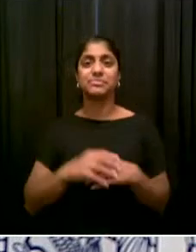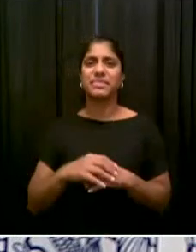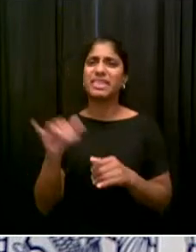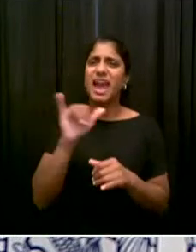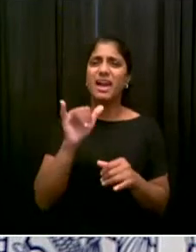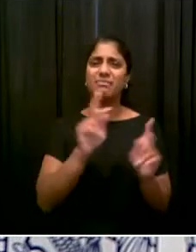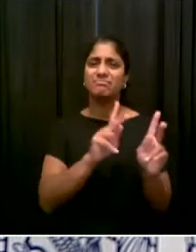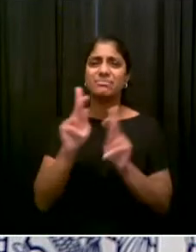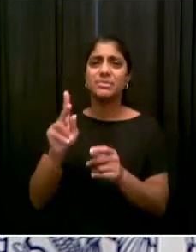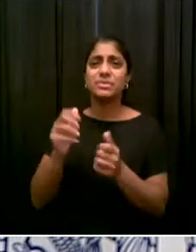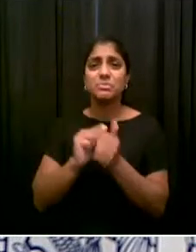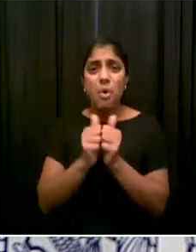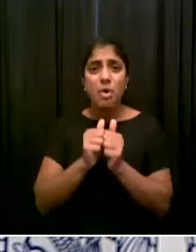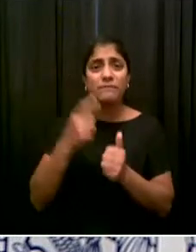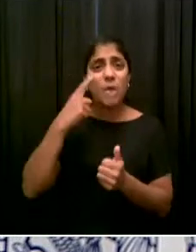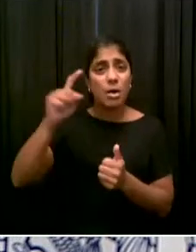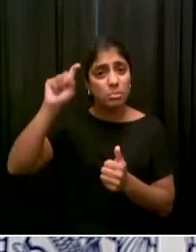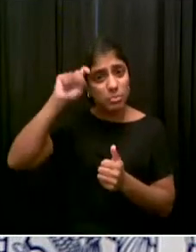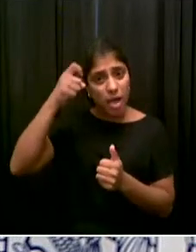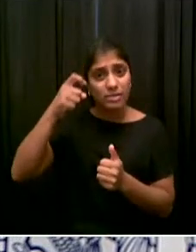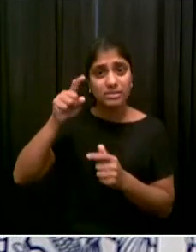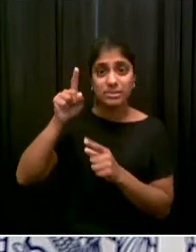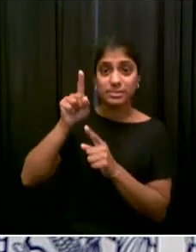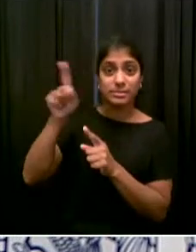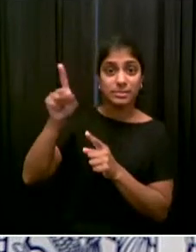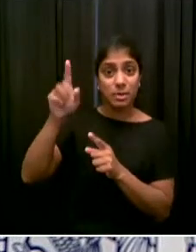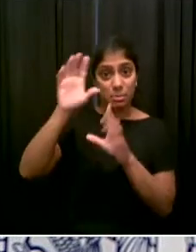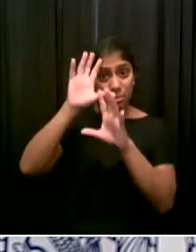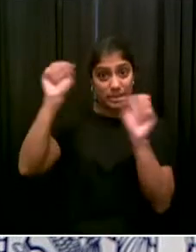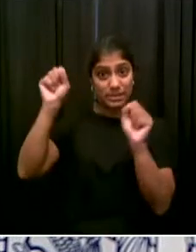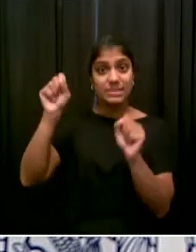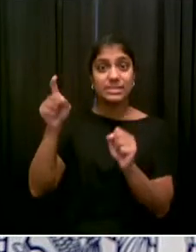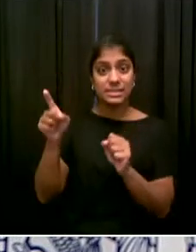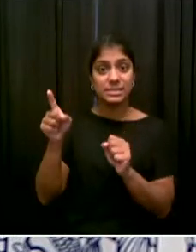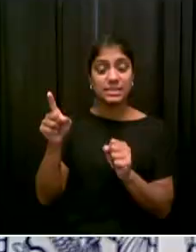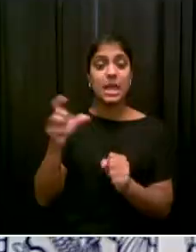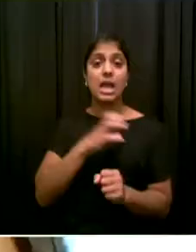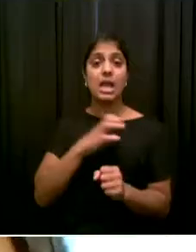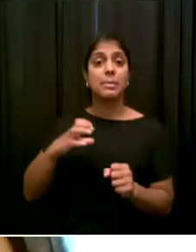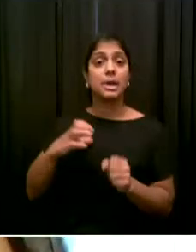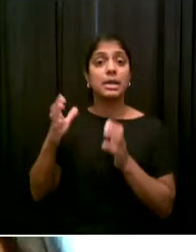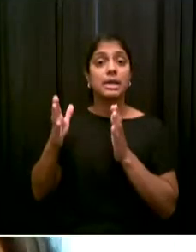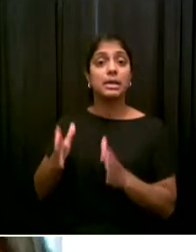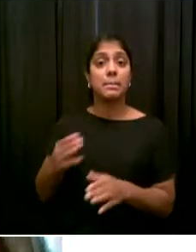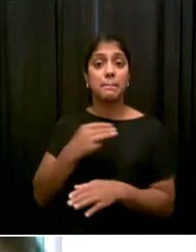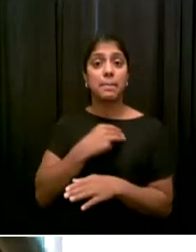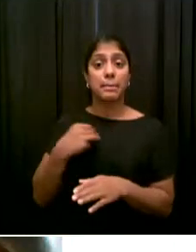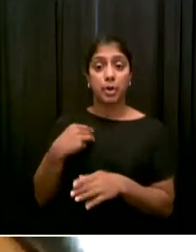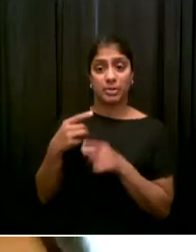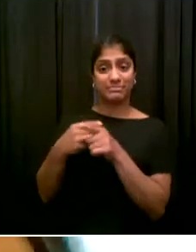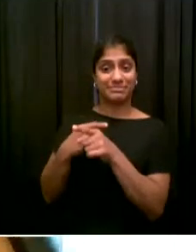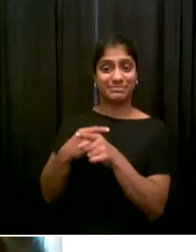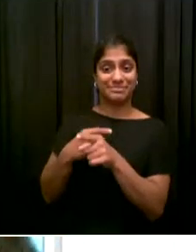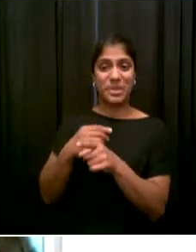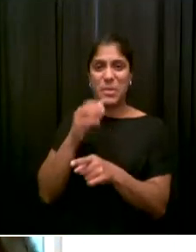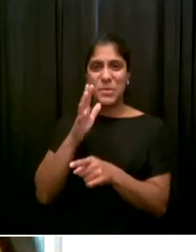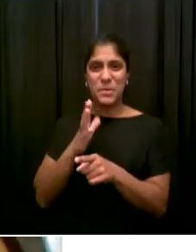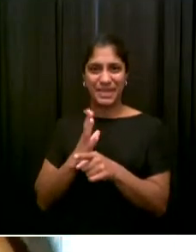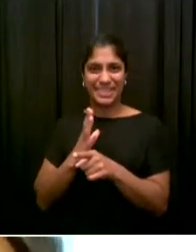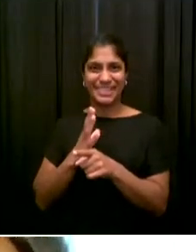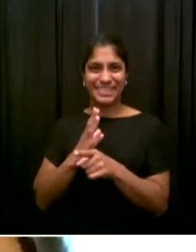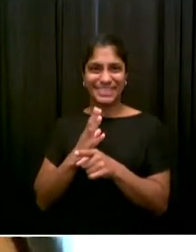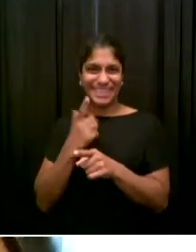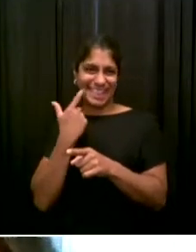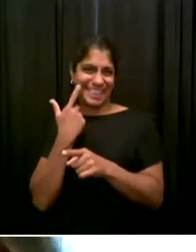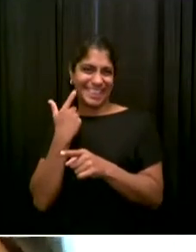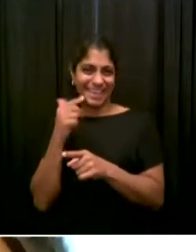Gibson. Good morning. Thank you so much, Mr. Mayor. You can hear I'm losing my voice. It's a good sign. You're supposed to lose your